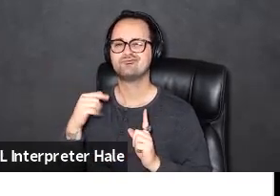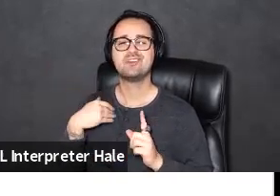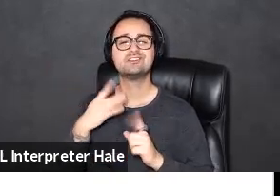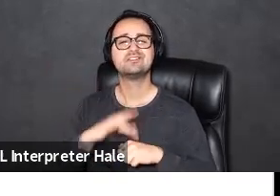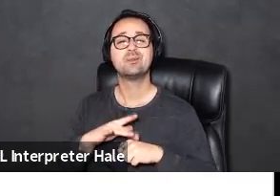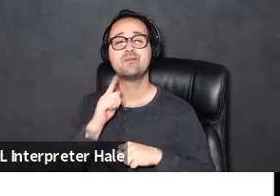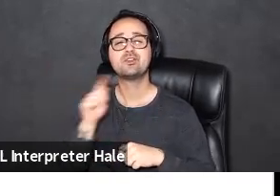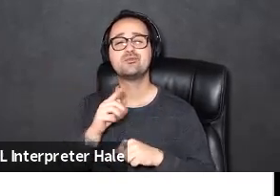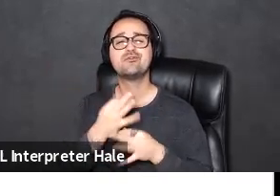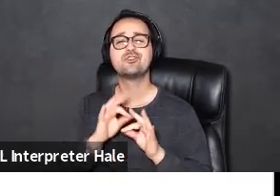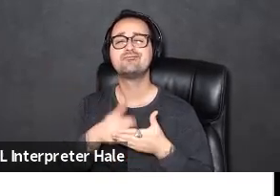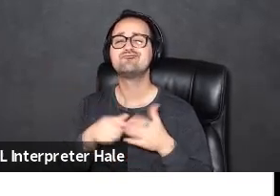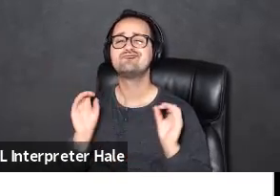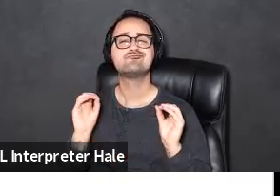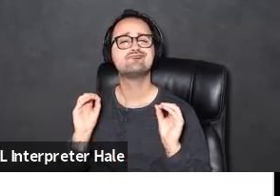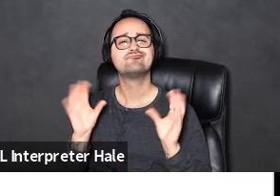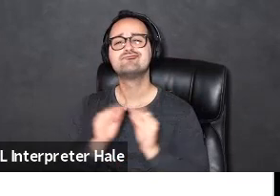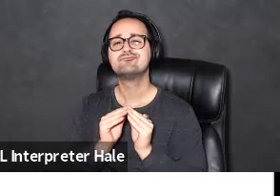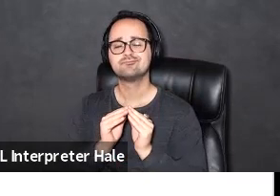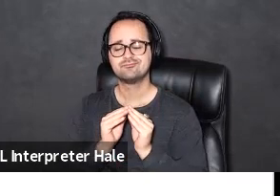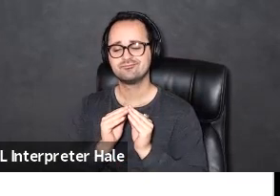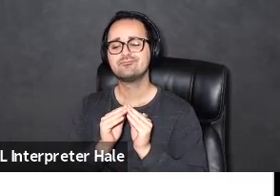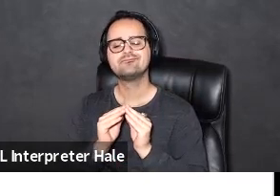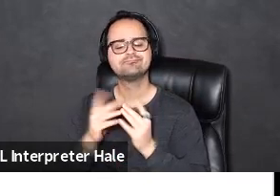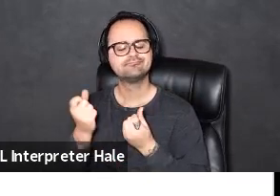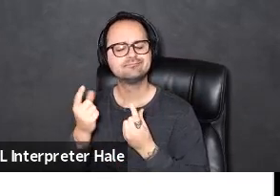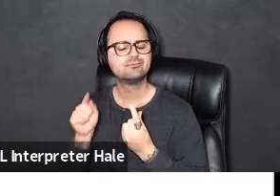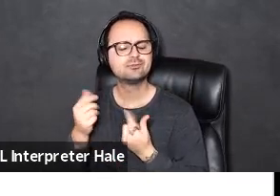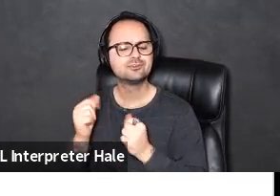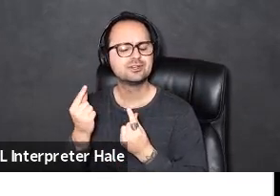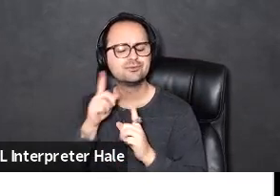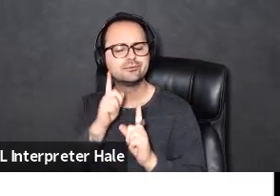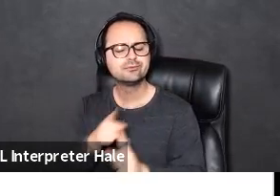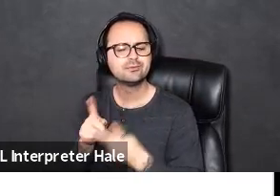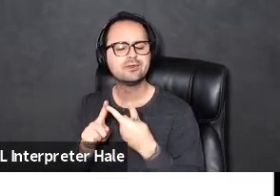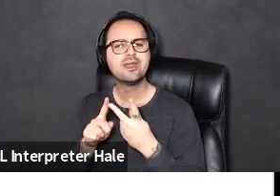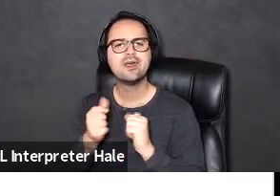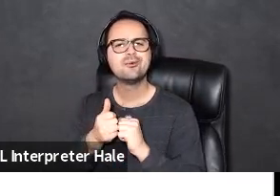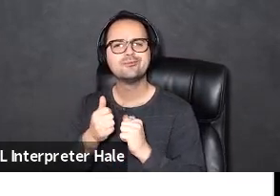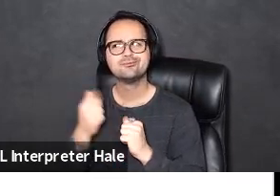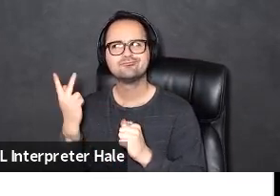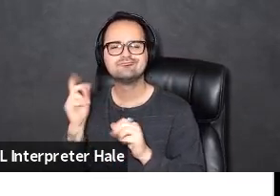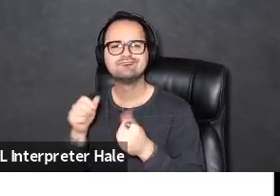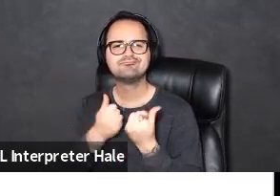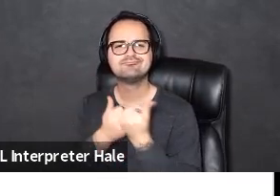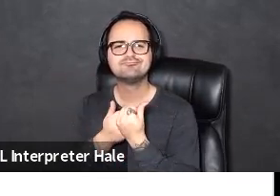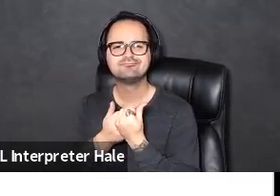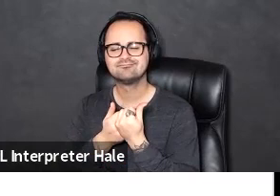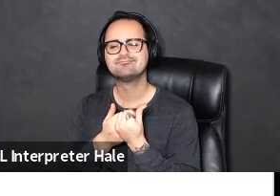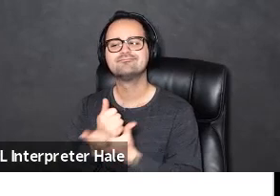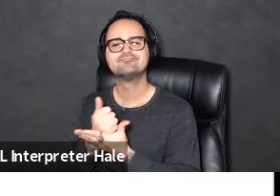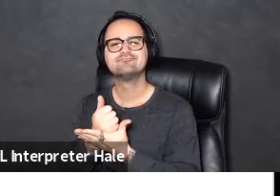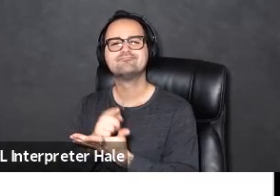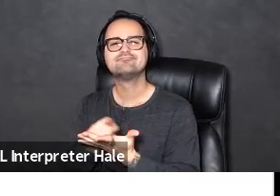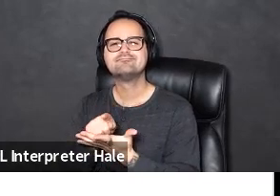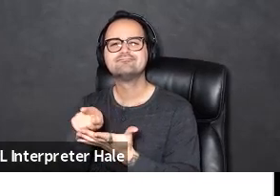can have that conversation to really understand what it is you're trying to do and how we can be that support and help you go through